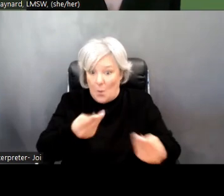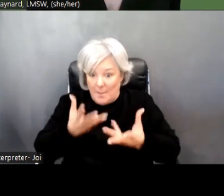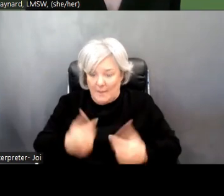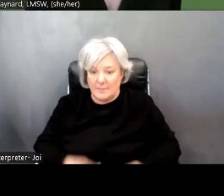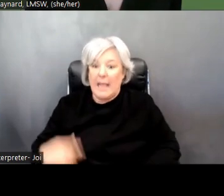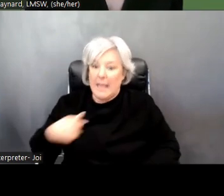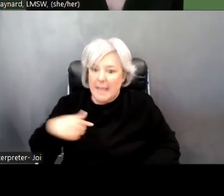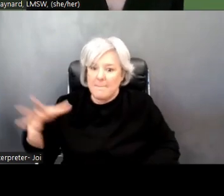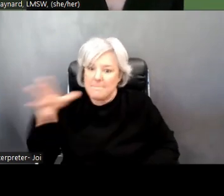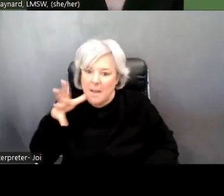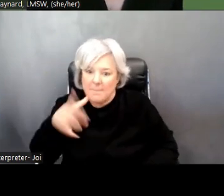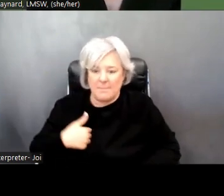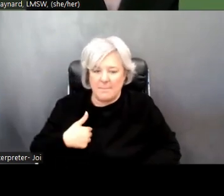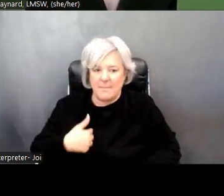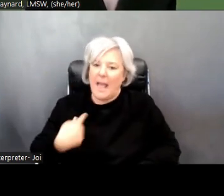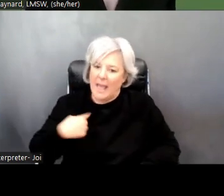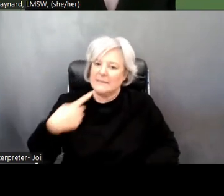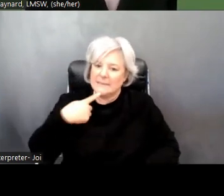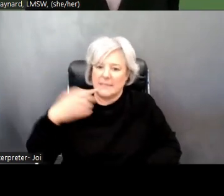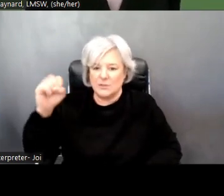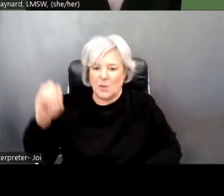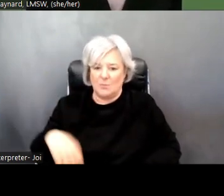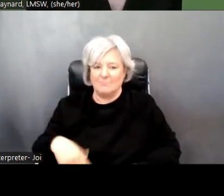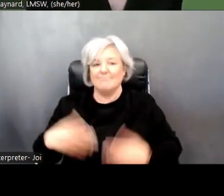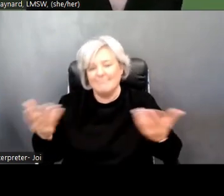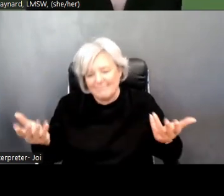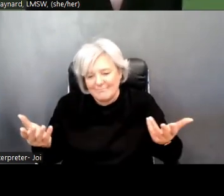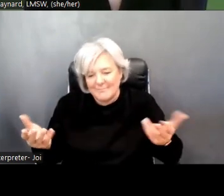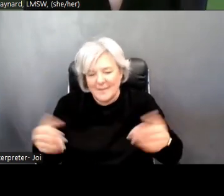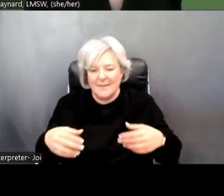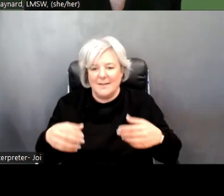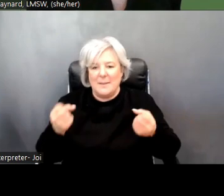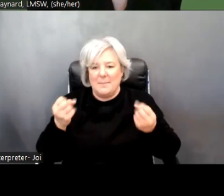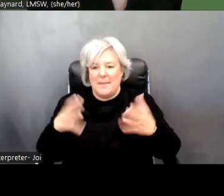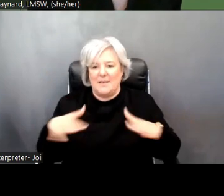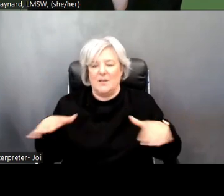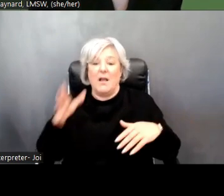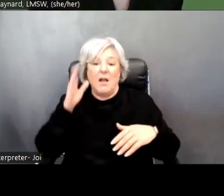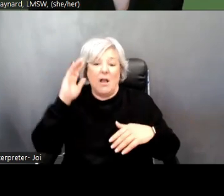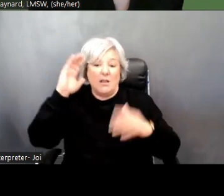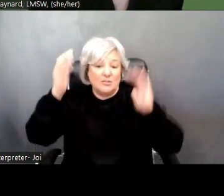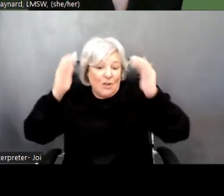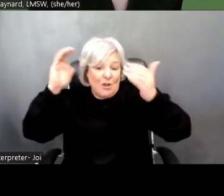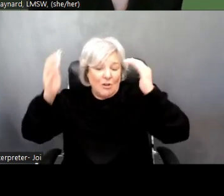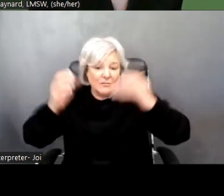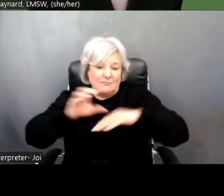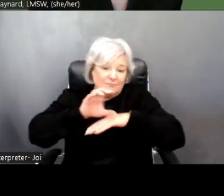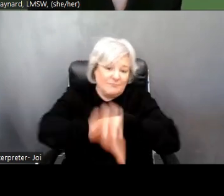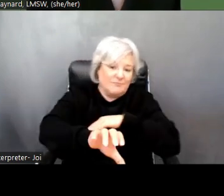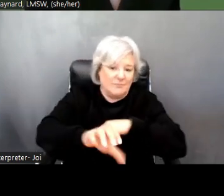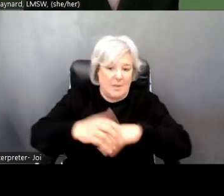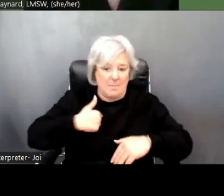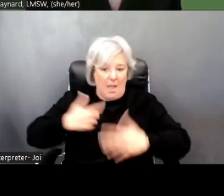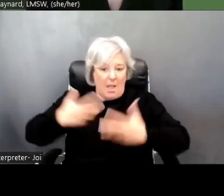mom because I said so, right? Adults imposing their will to make a child meet their